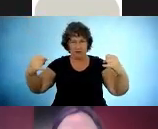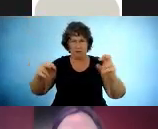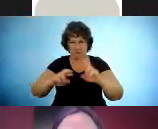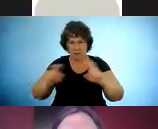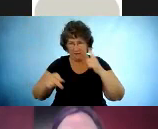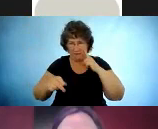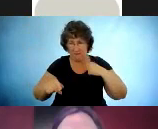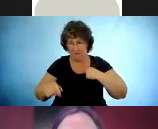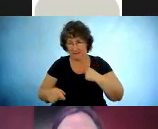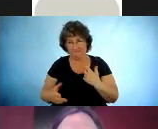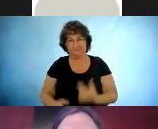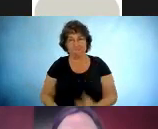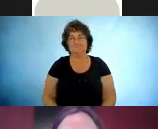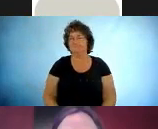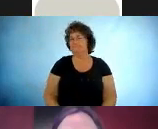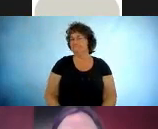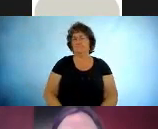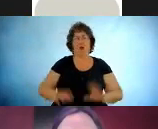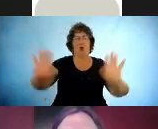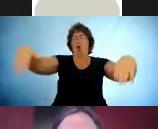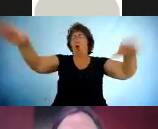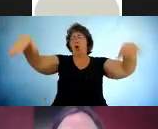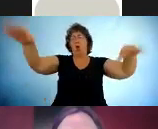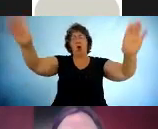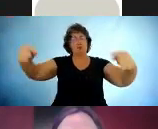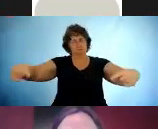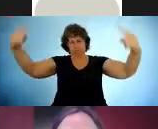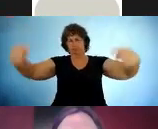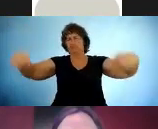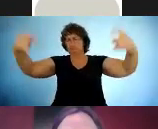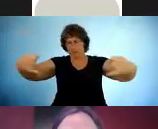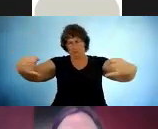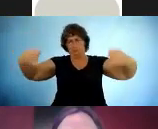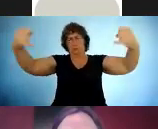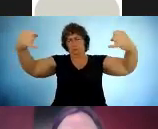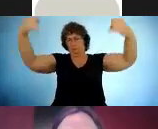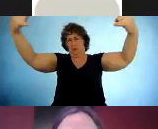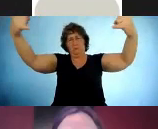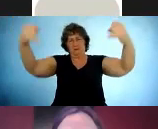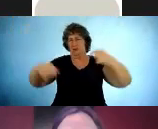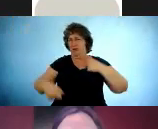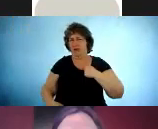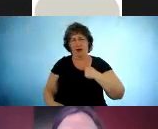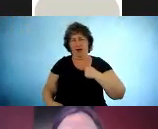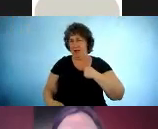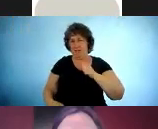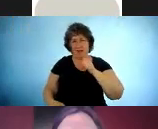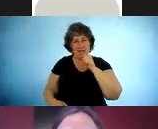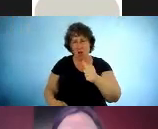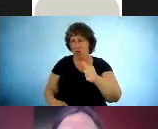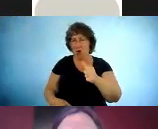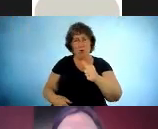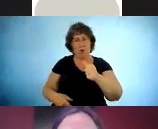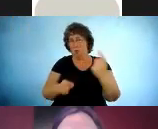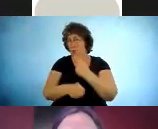superstar. But I whistled and waved, hey, you raise that right back. I can't break your records with a low